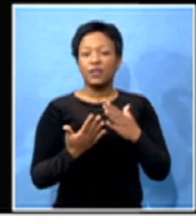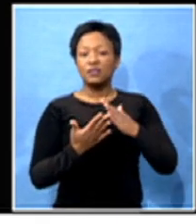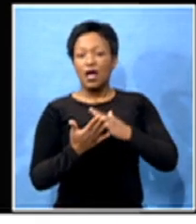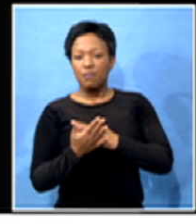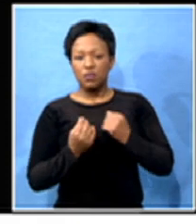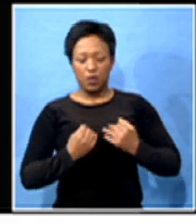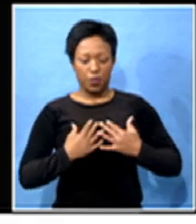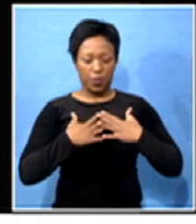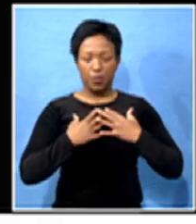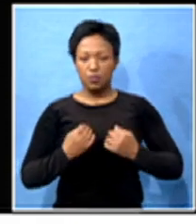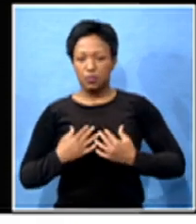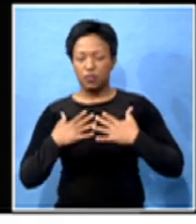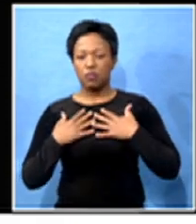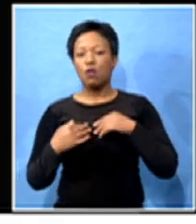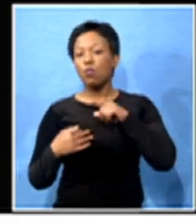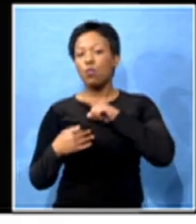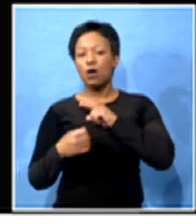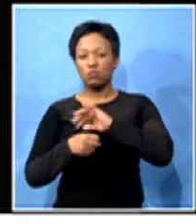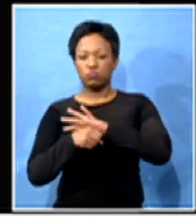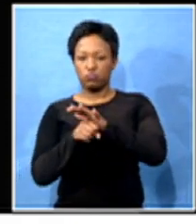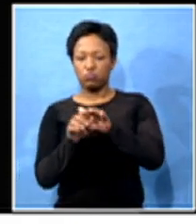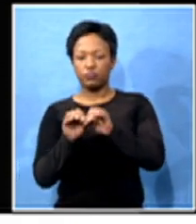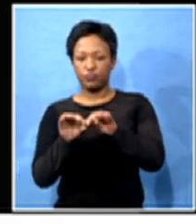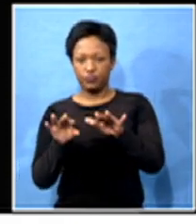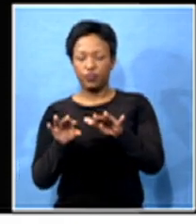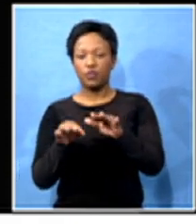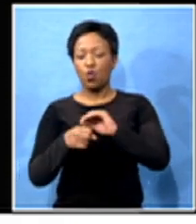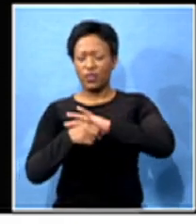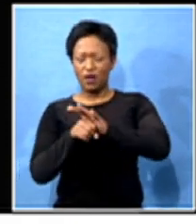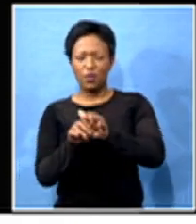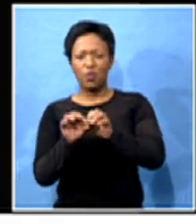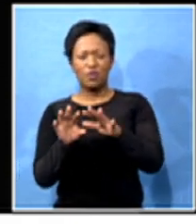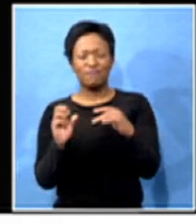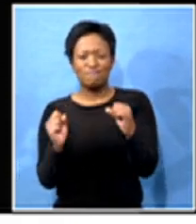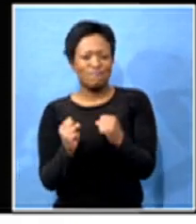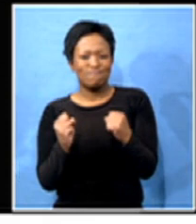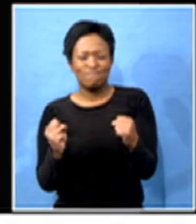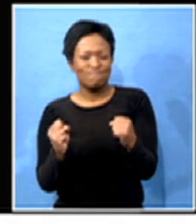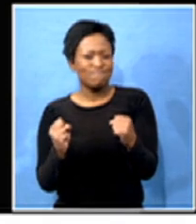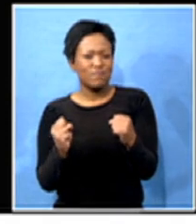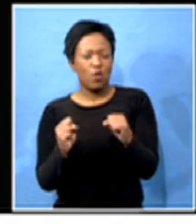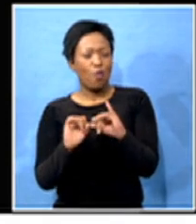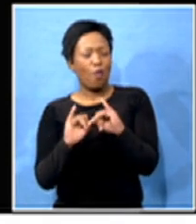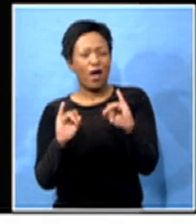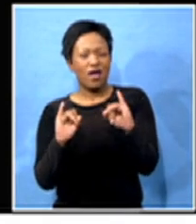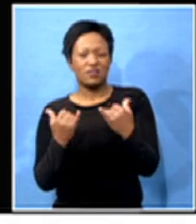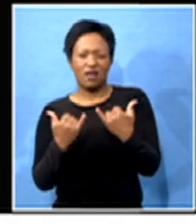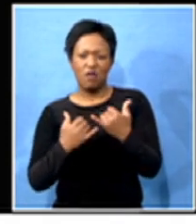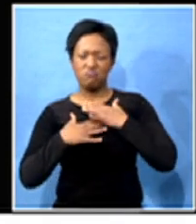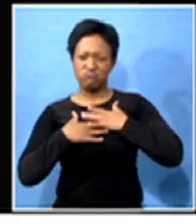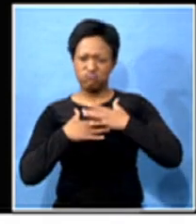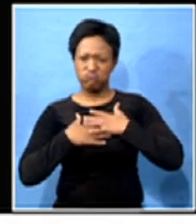infections, because the coronavirus has made it impossible for them to cope. The